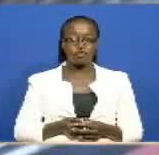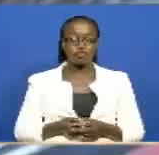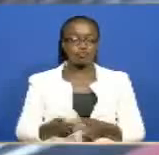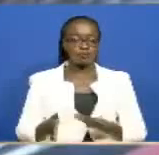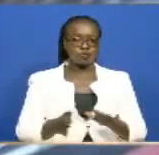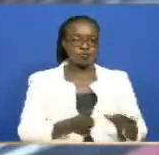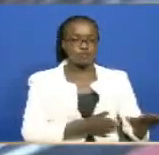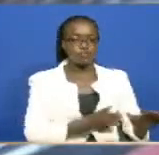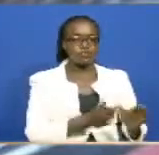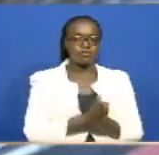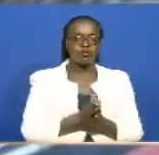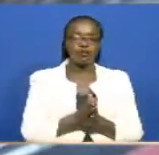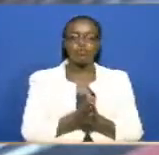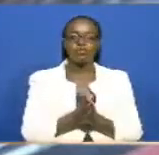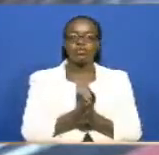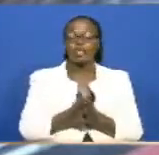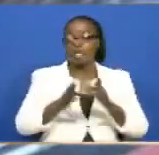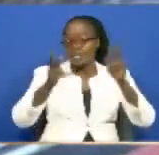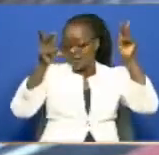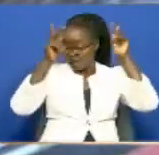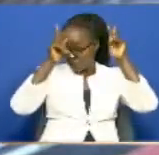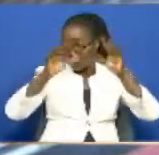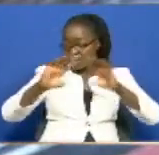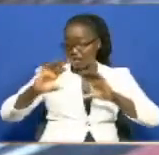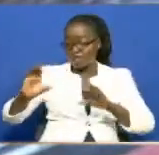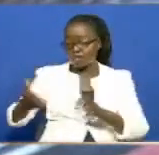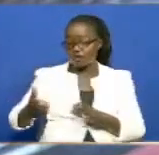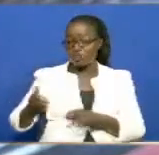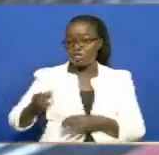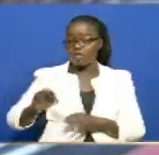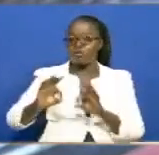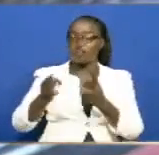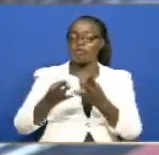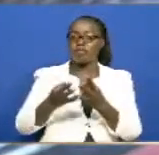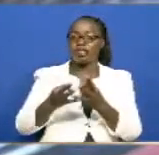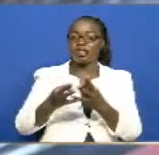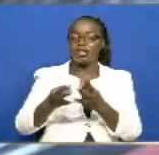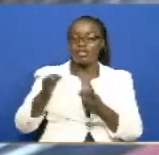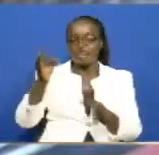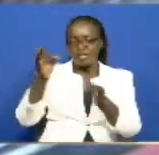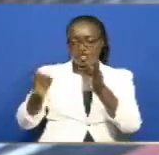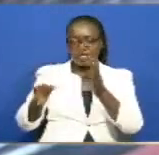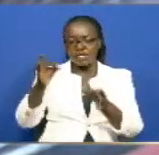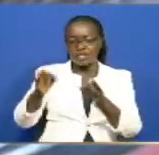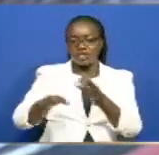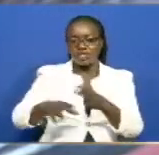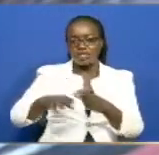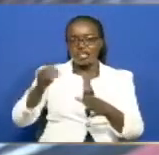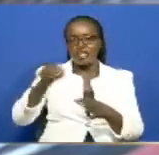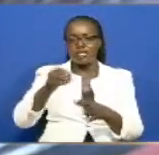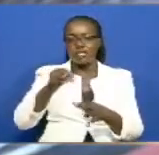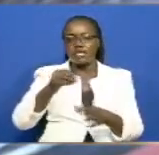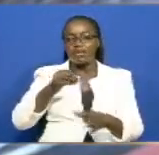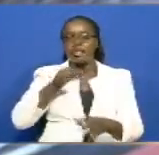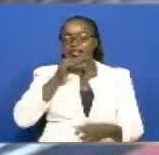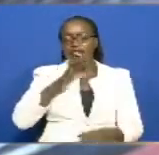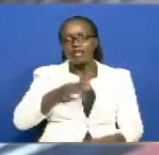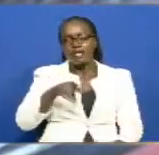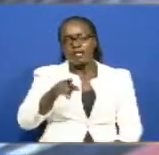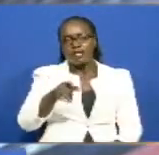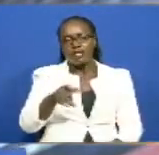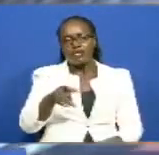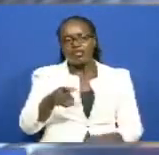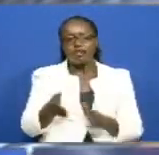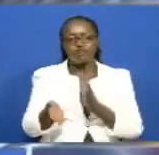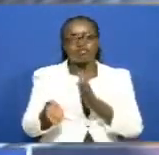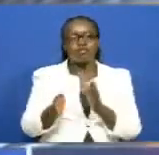Elsewhere, a family in Likuyani Kakamega County is seeking justice after they found the body of their son in a morgue just days after